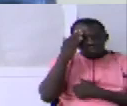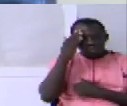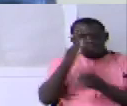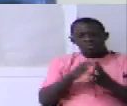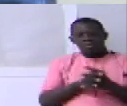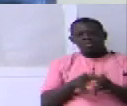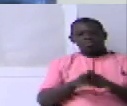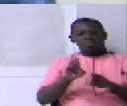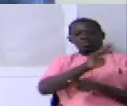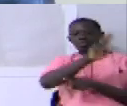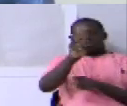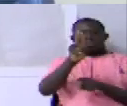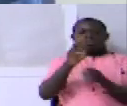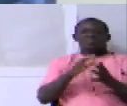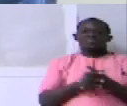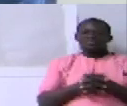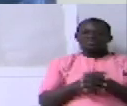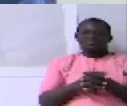No.